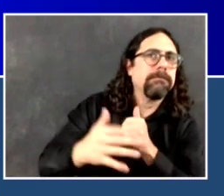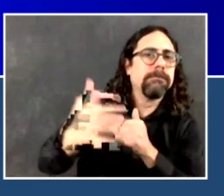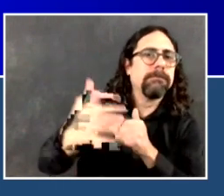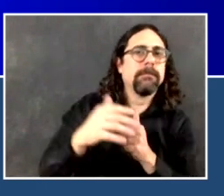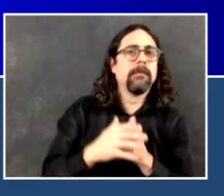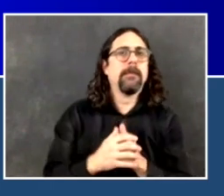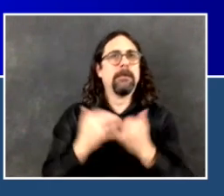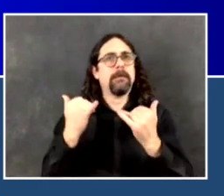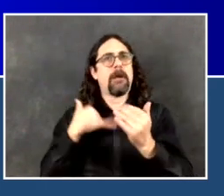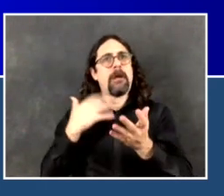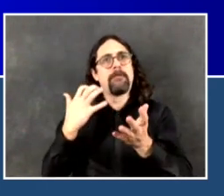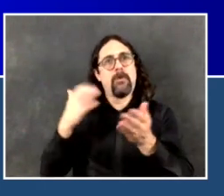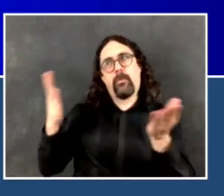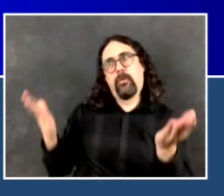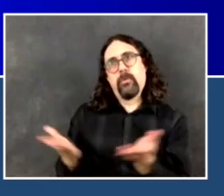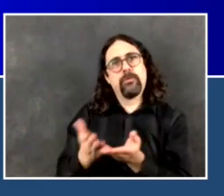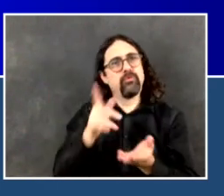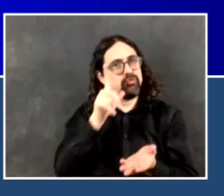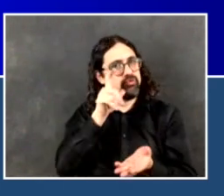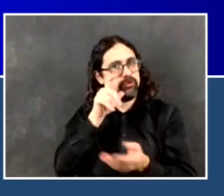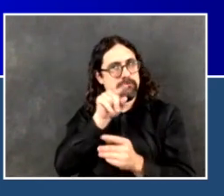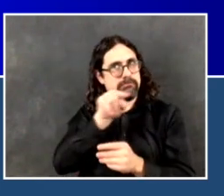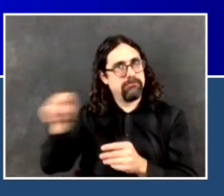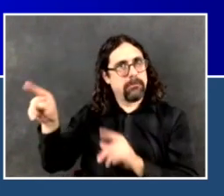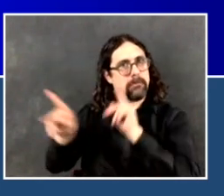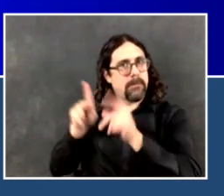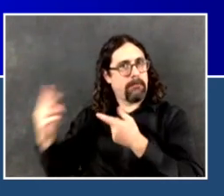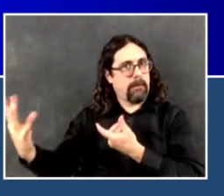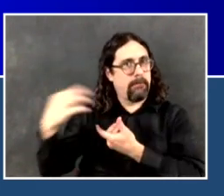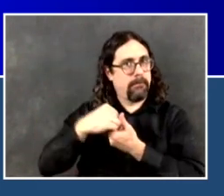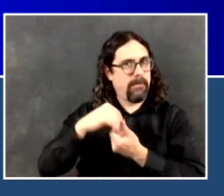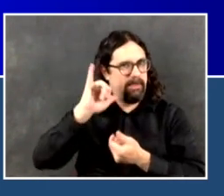of people in common thinking together,